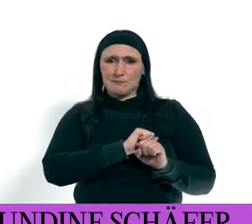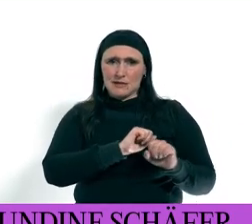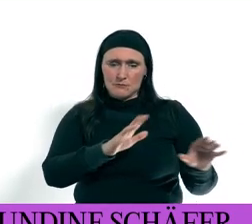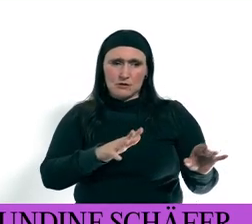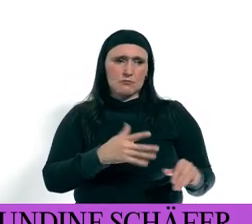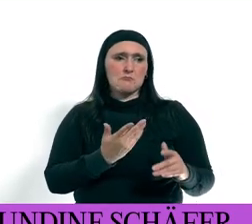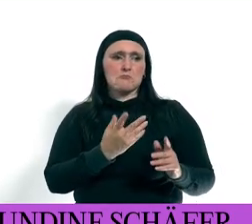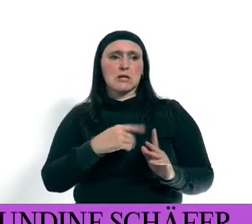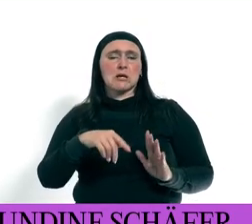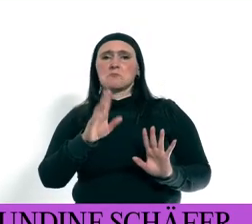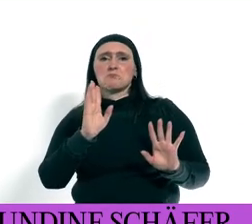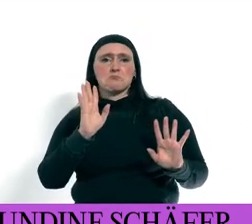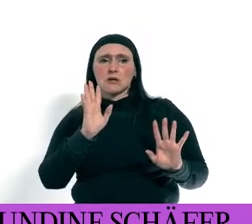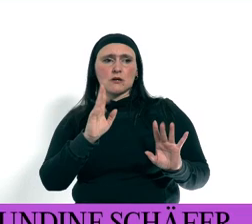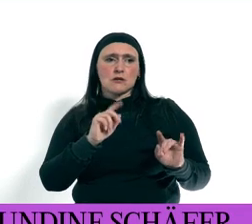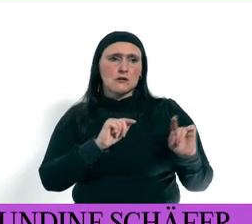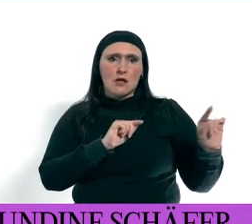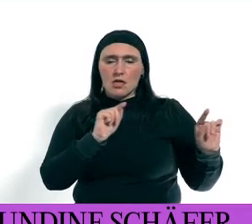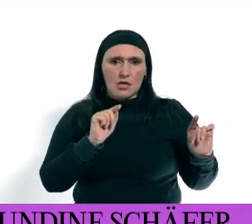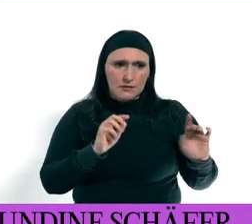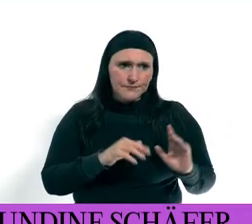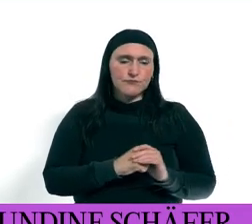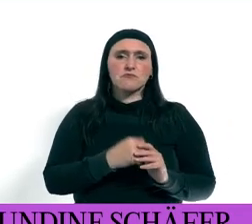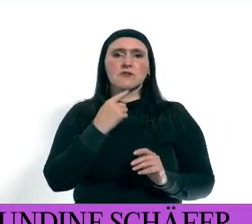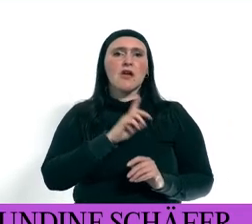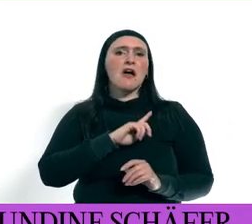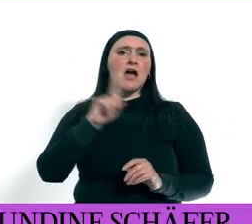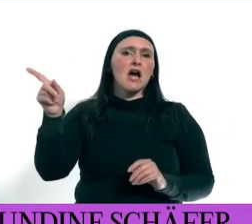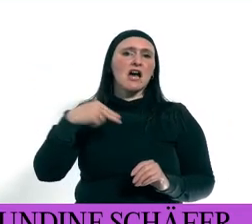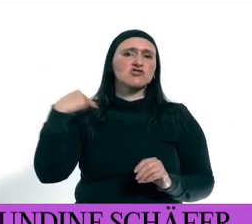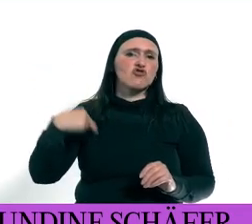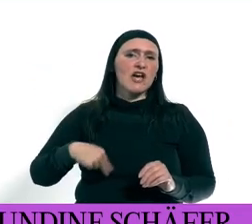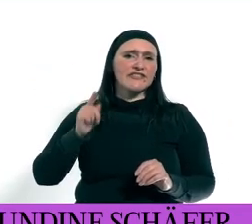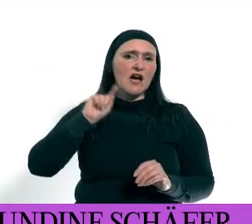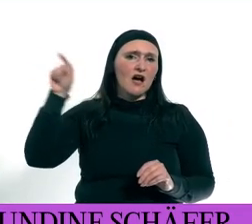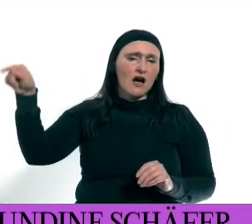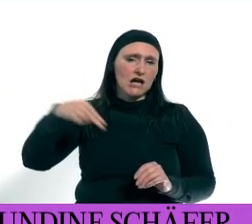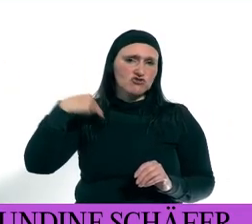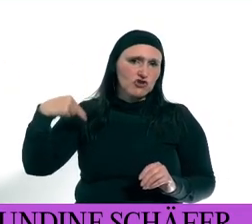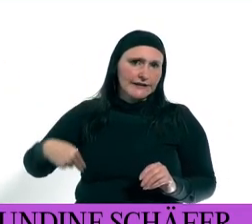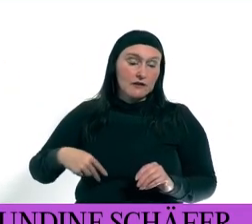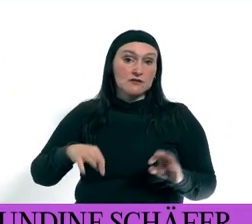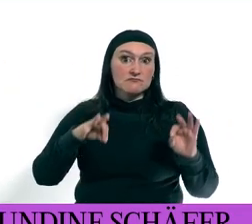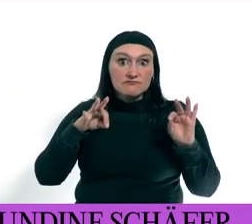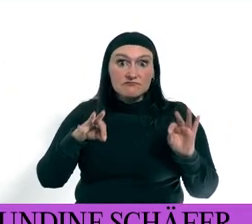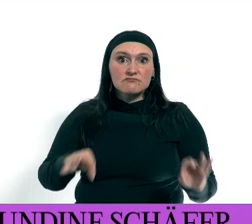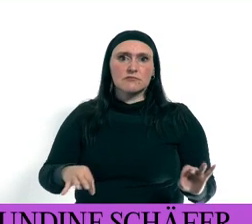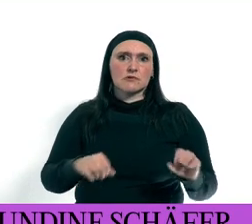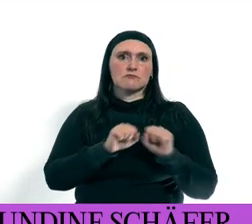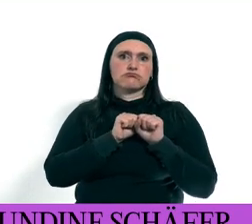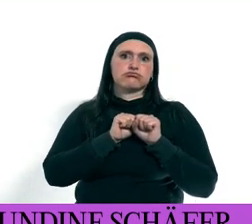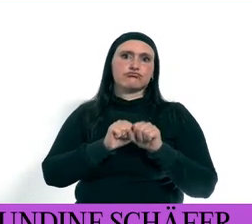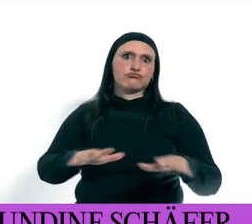cared. Everybody thought that it's in China. But anyway, when it came to you, you just realized Im that this